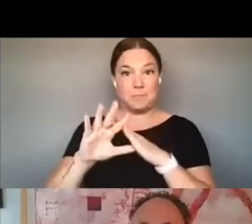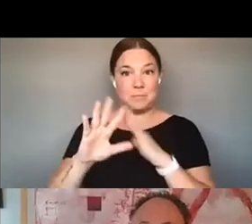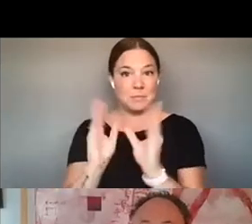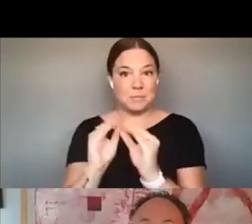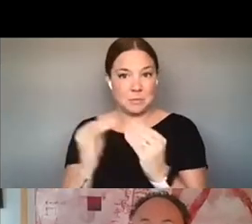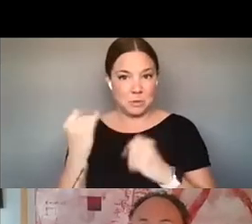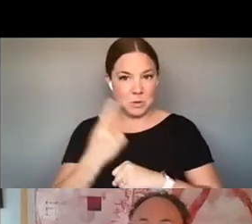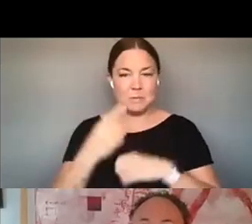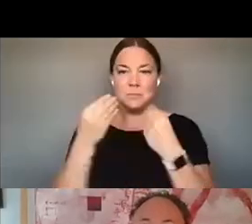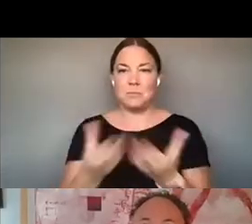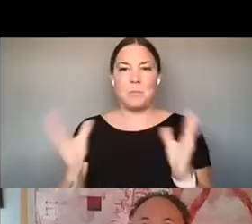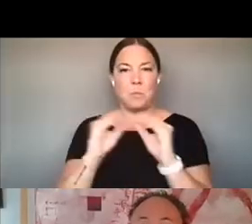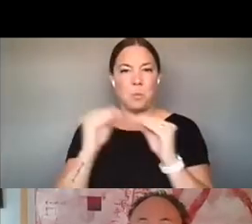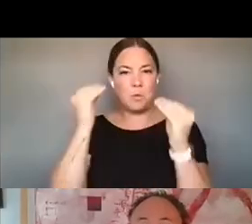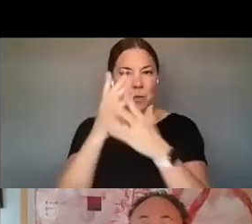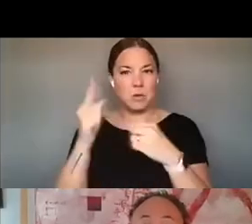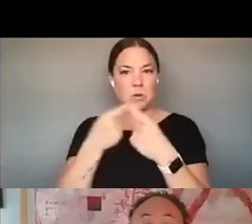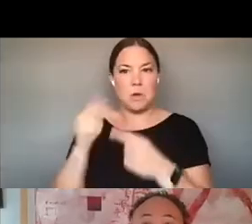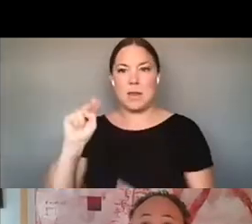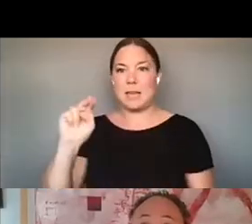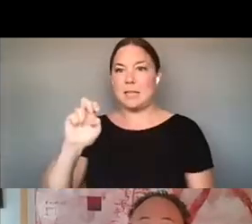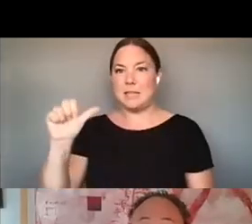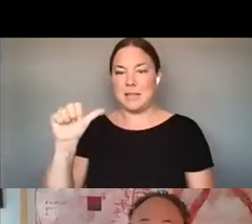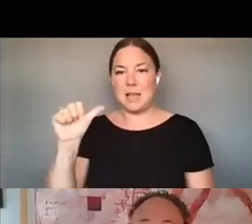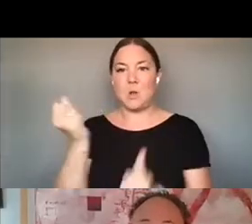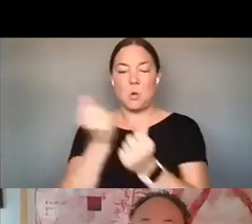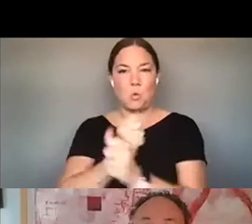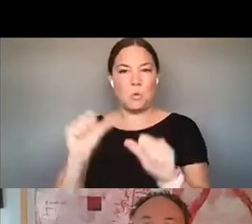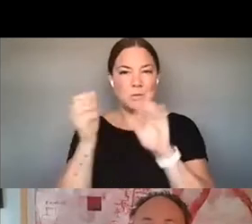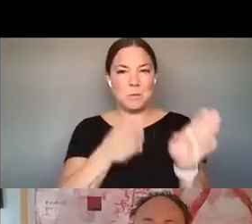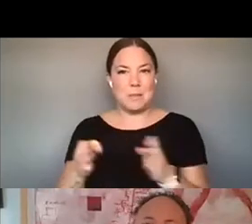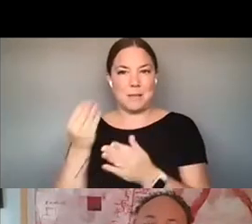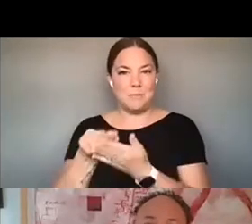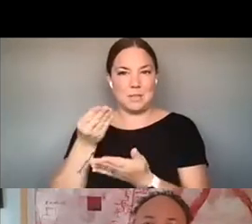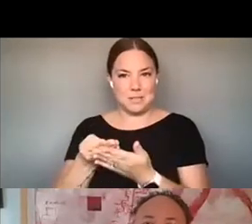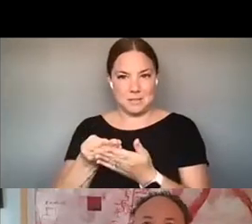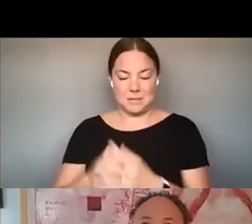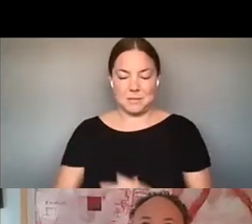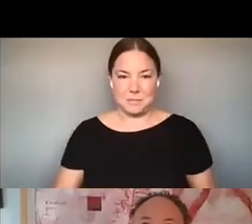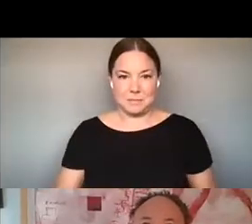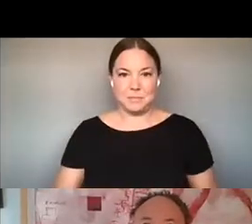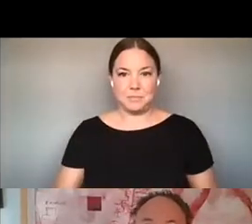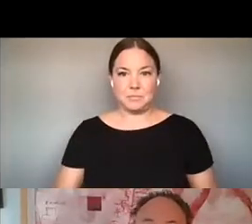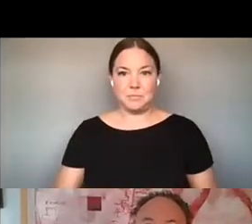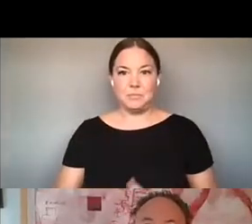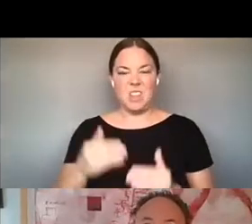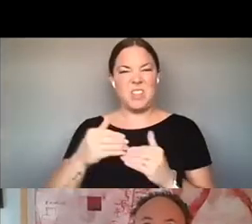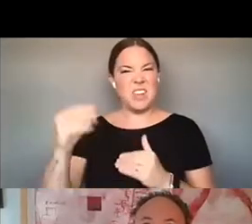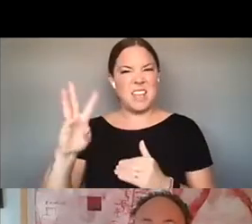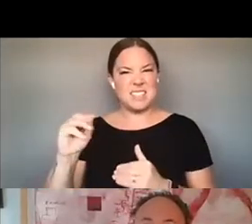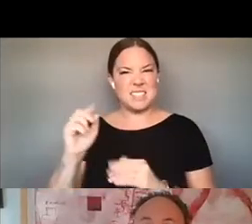information about the NEA's American Rescue Plan funds. Over the course of the next 60 minutes or so,